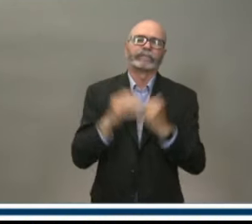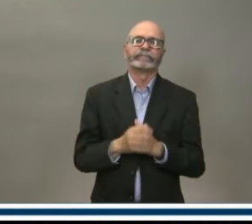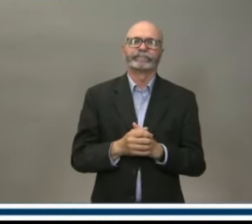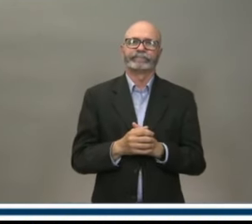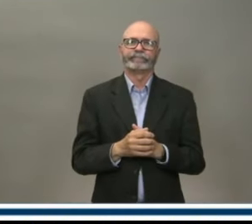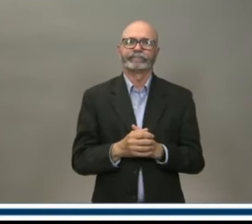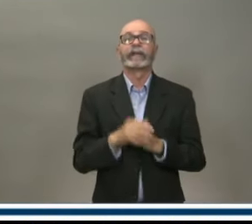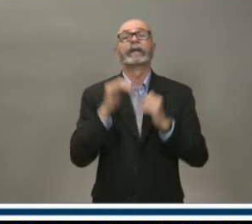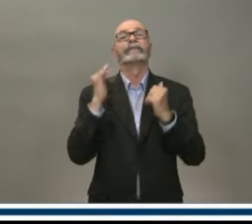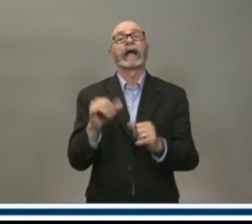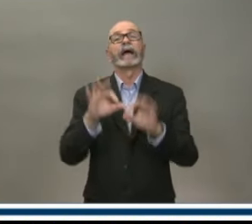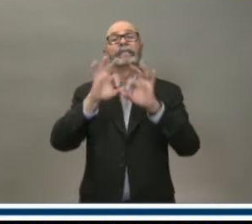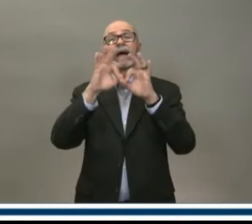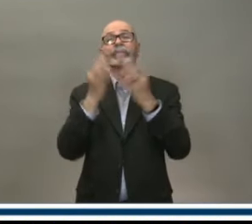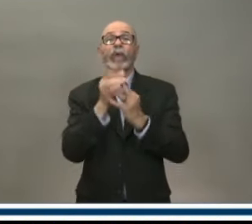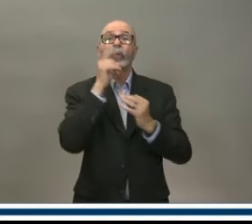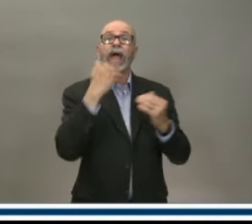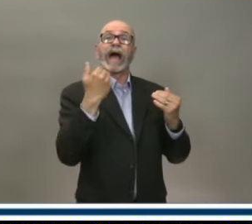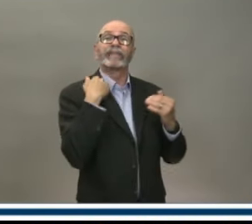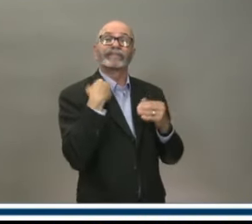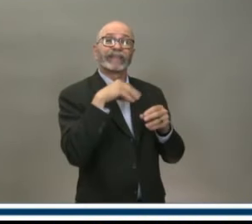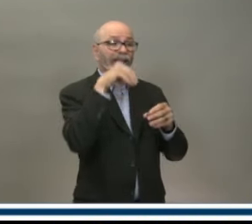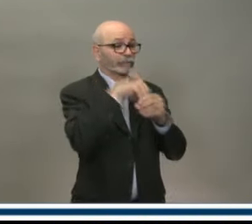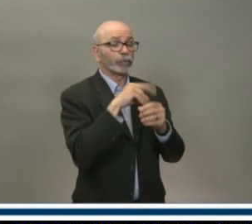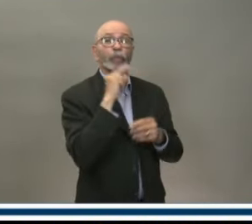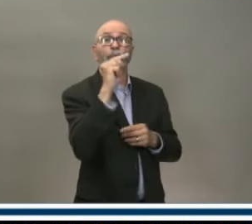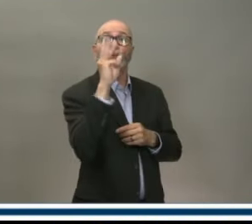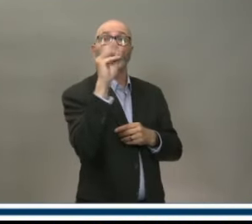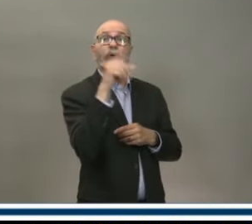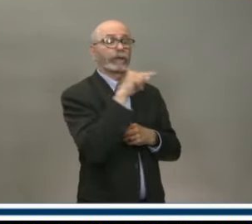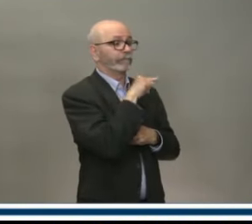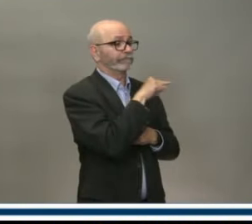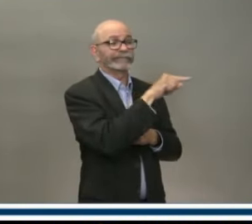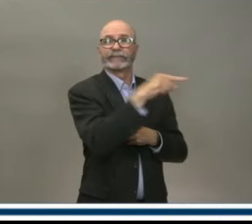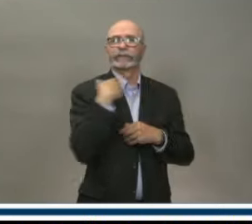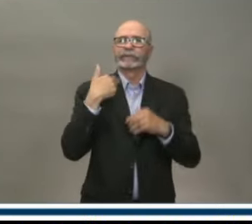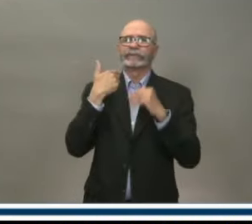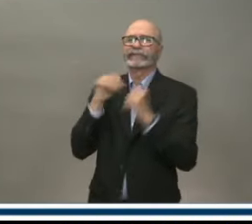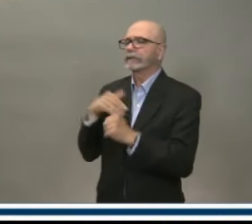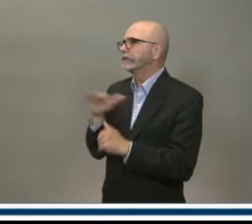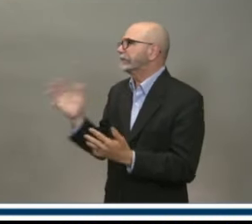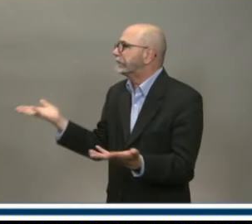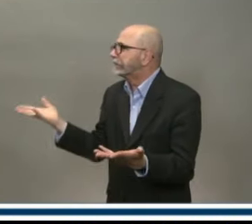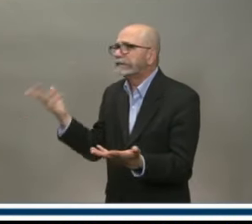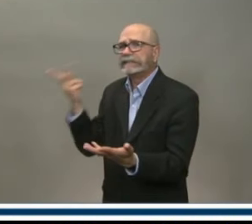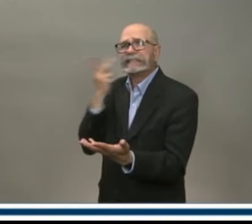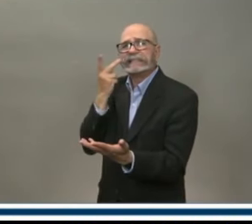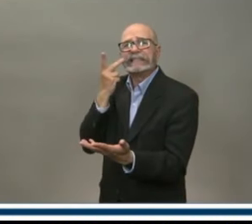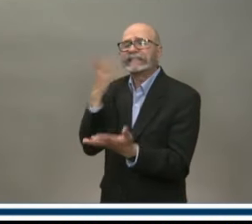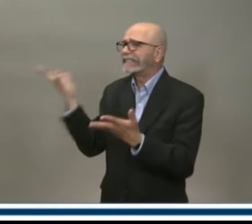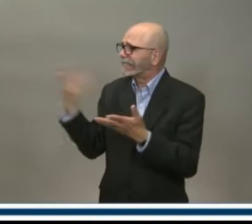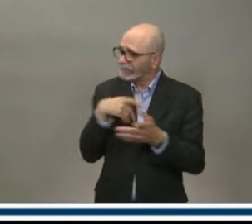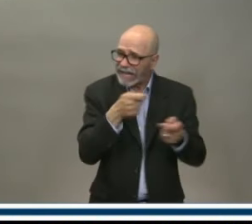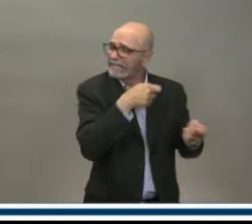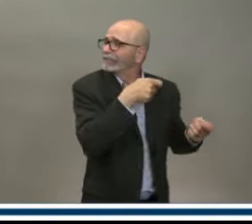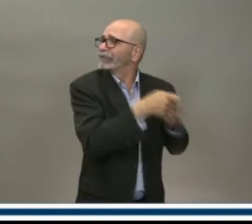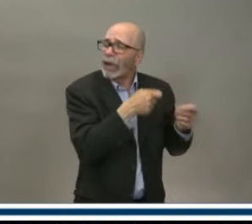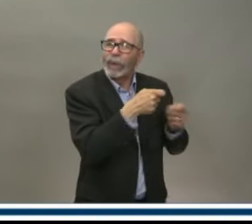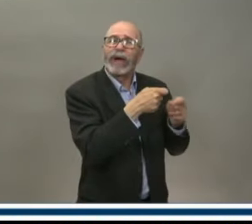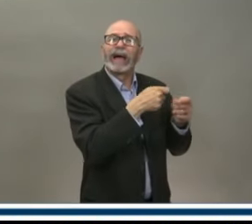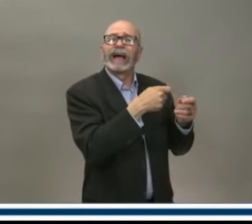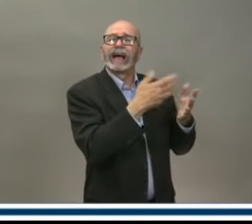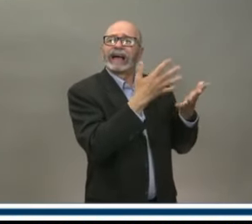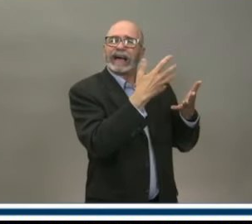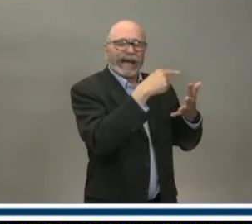Northwood, I want you to know that we are doing our best to get this virus under control. COVID is also having an impact on